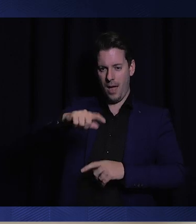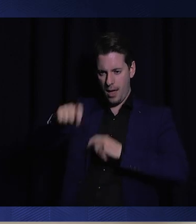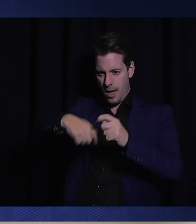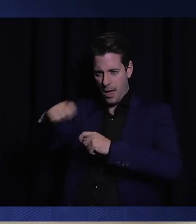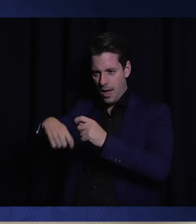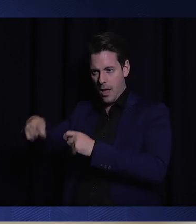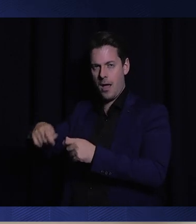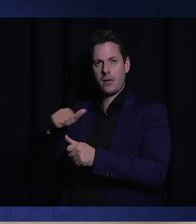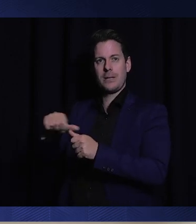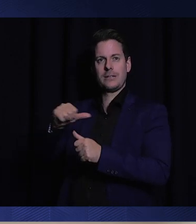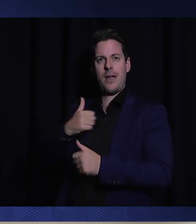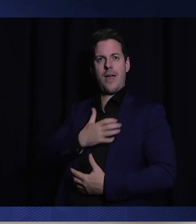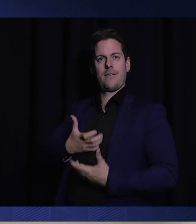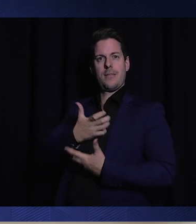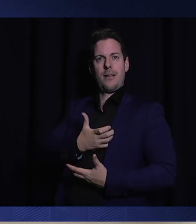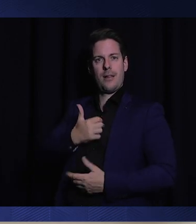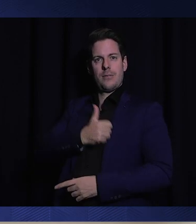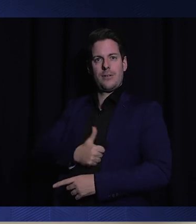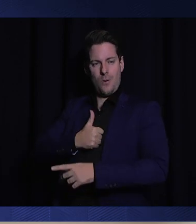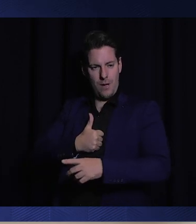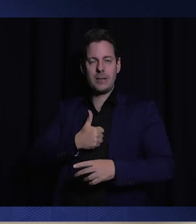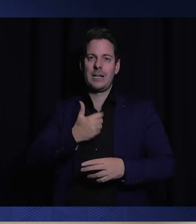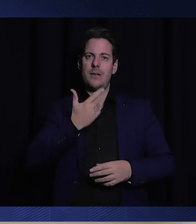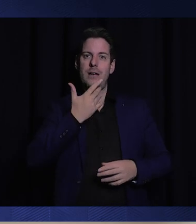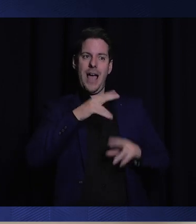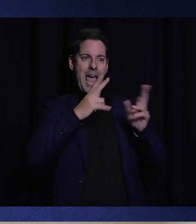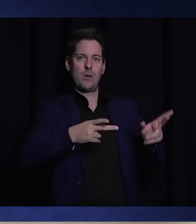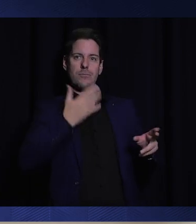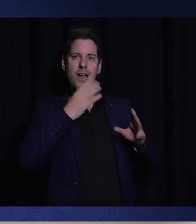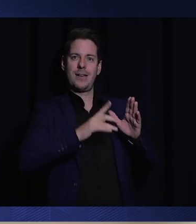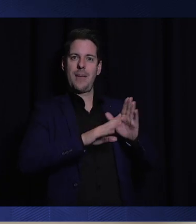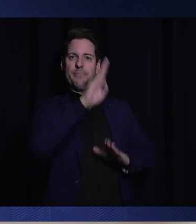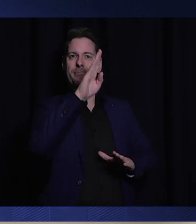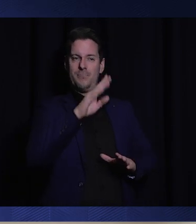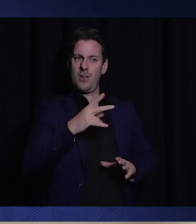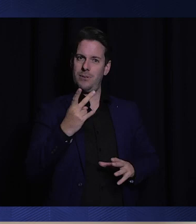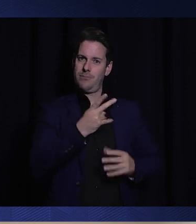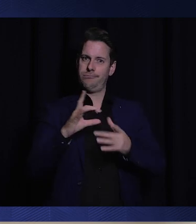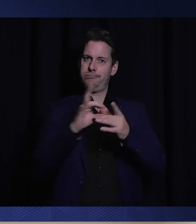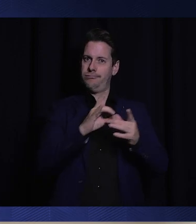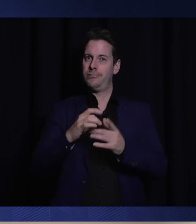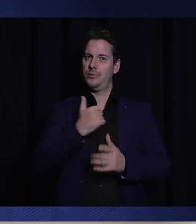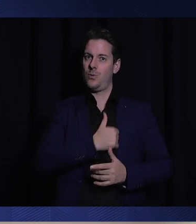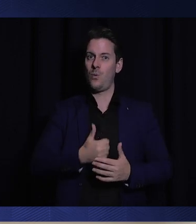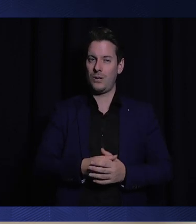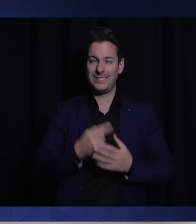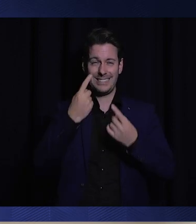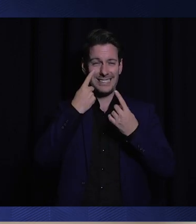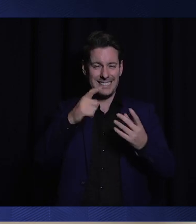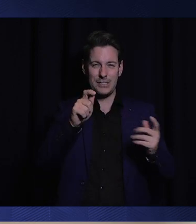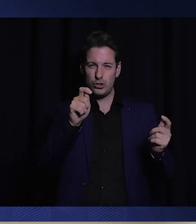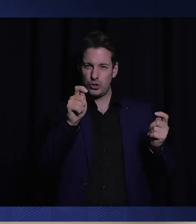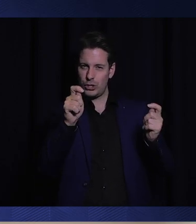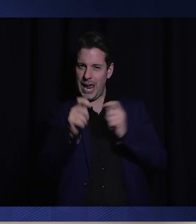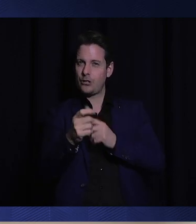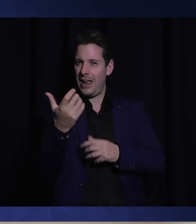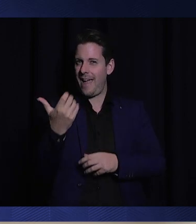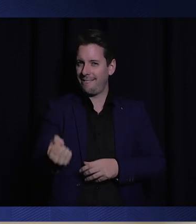thing is how you make the feasibility studies. Secondly, the stakeholder engagement